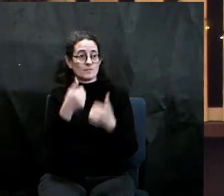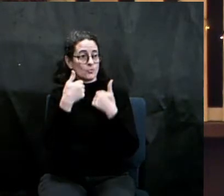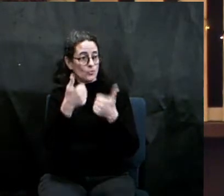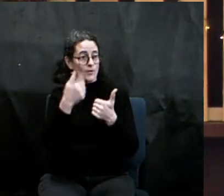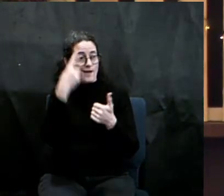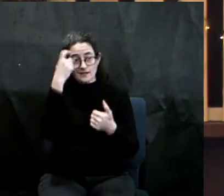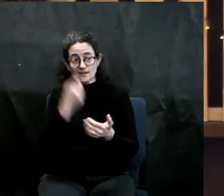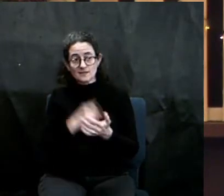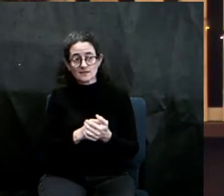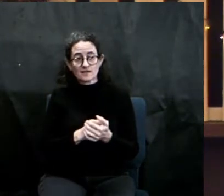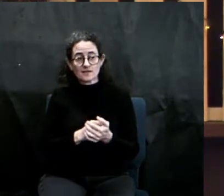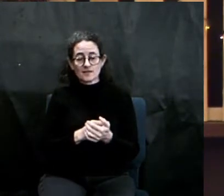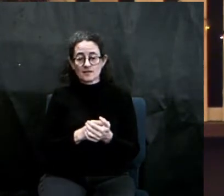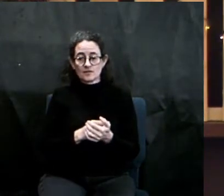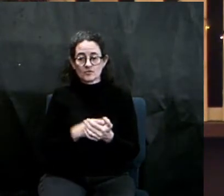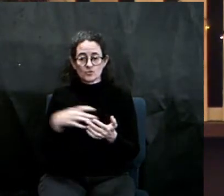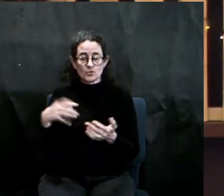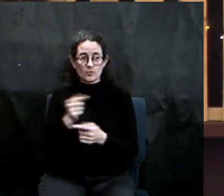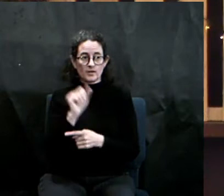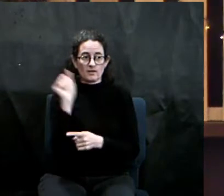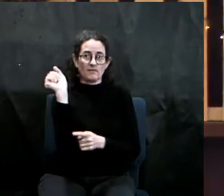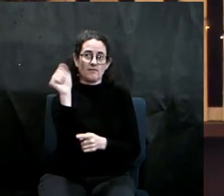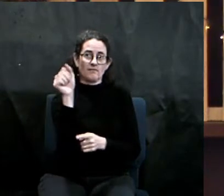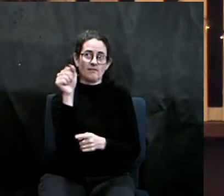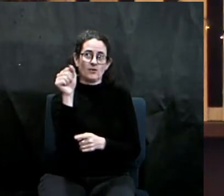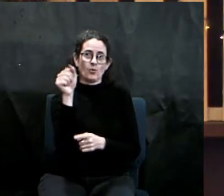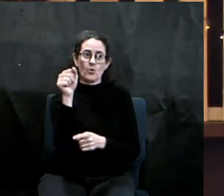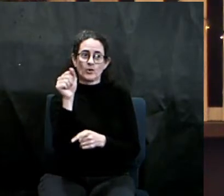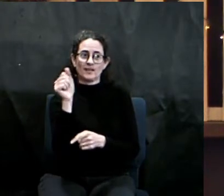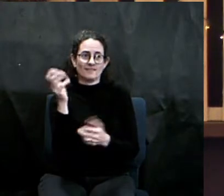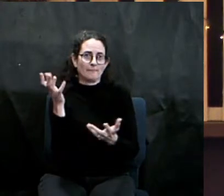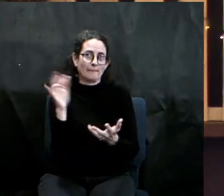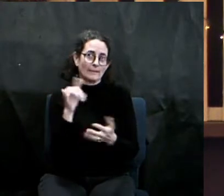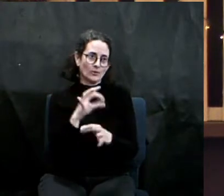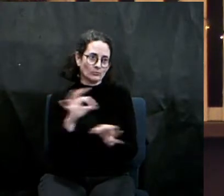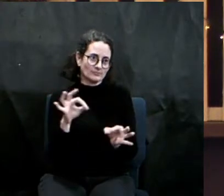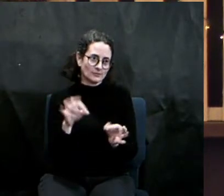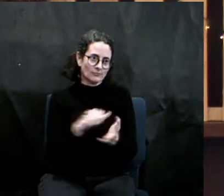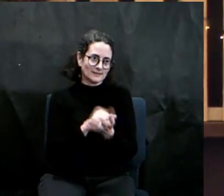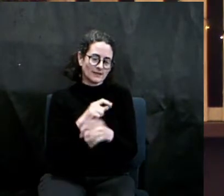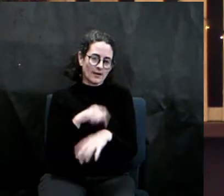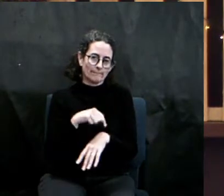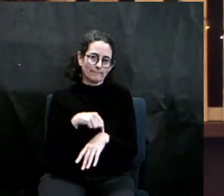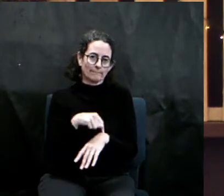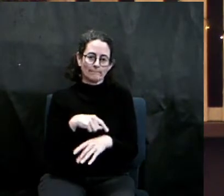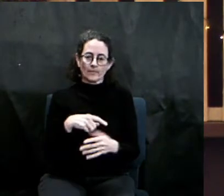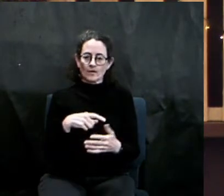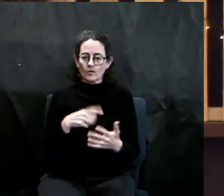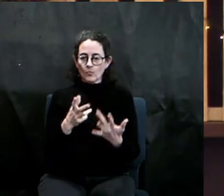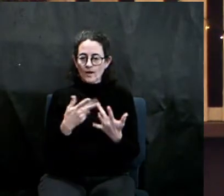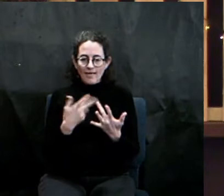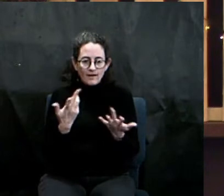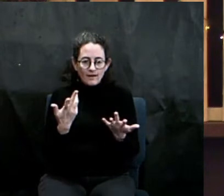Is it the right time to go door knocking? Well, maybe not, but if not, what else can we do